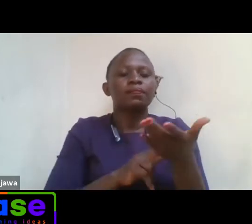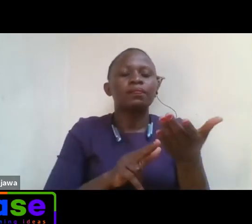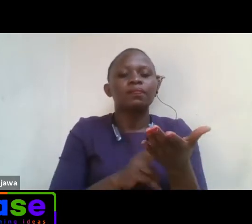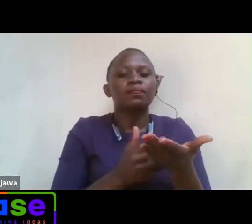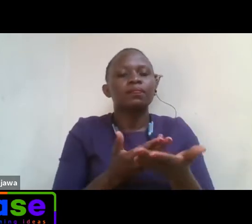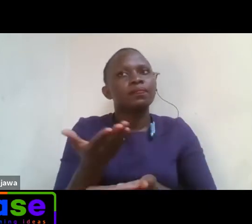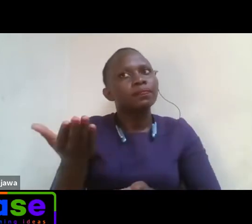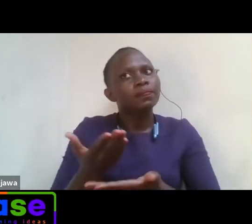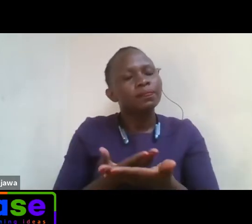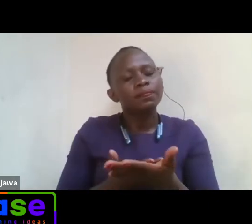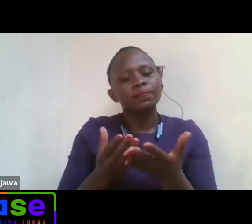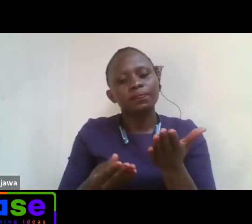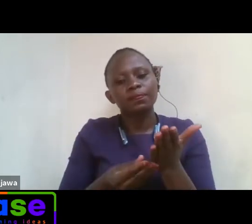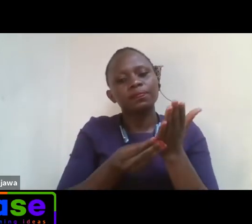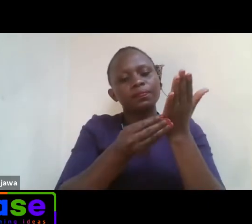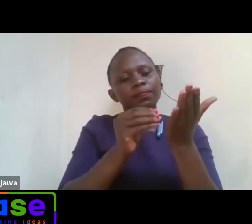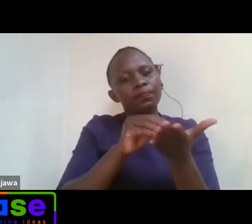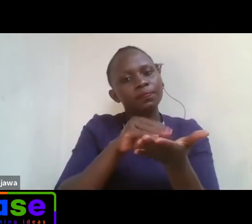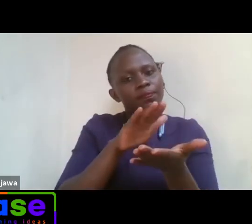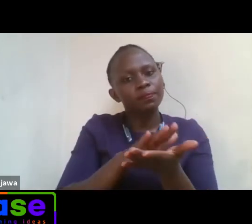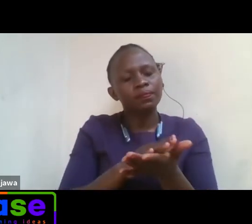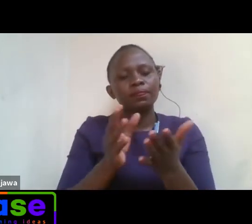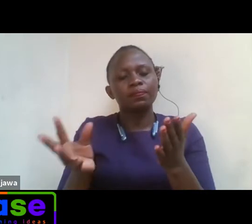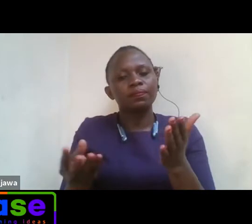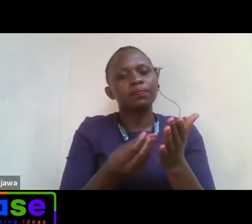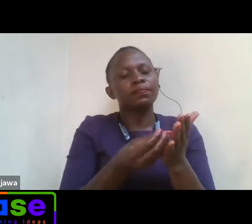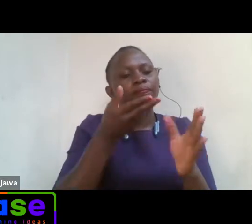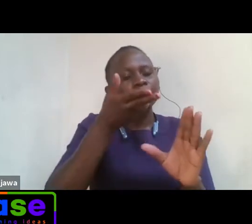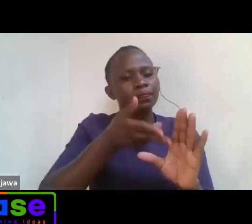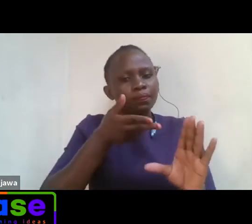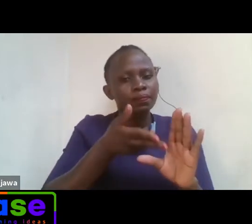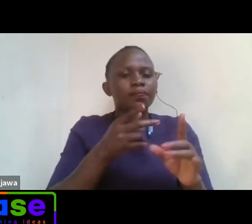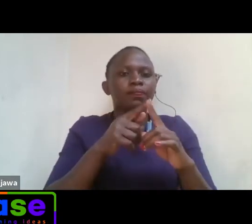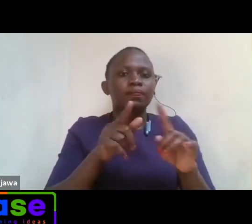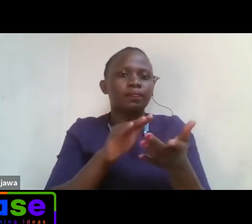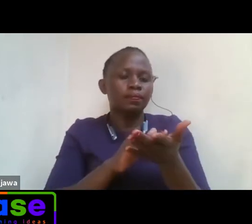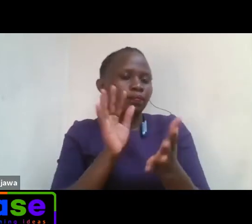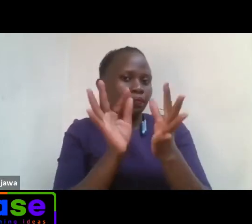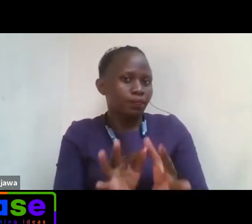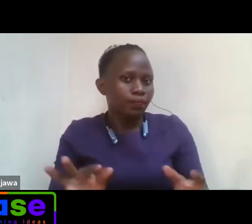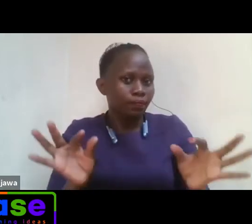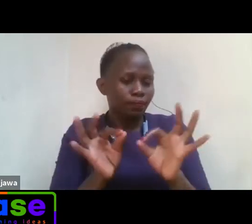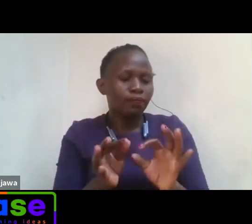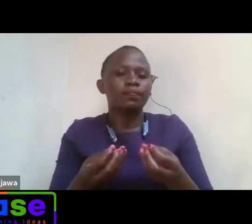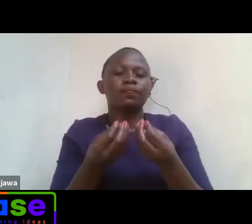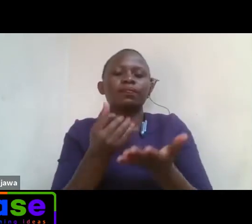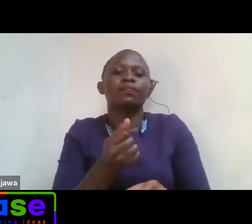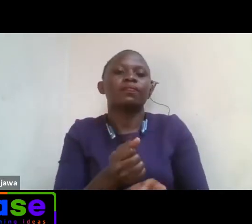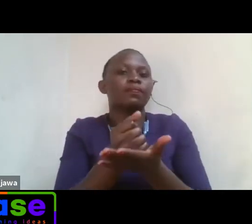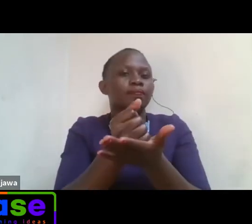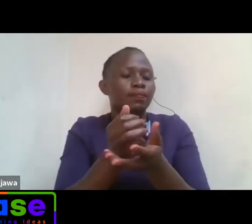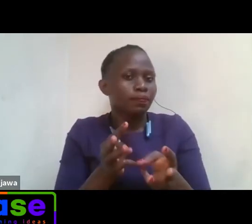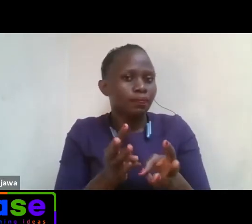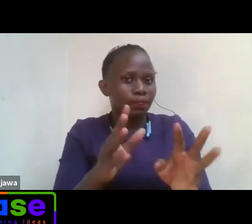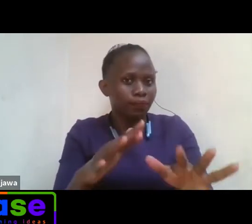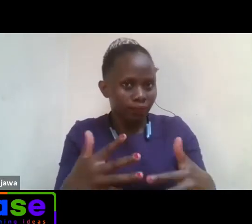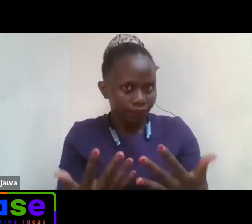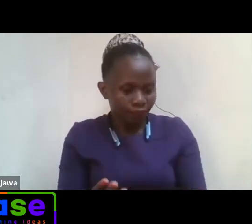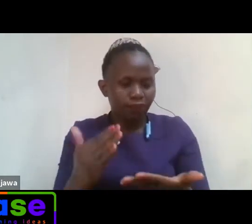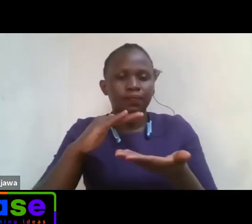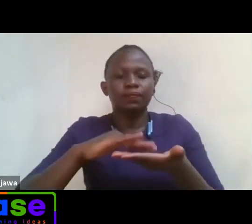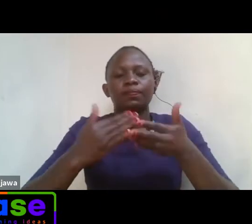can attach documents, you can upload videos and things like that. But crucially, it keeps your idea safe in a way that our partners, the Innovate